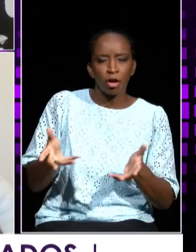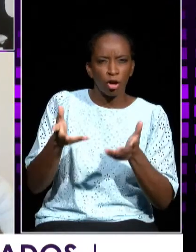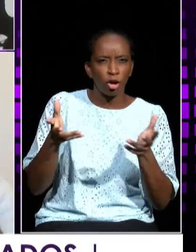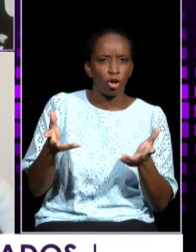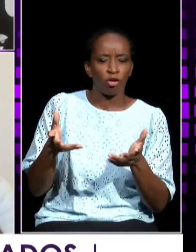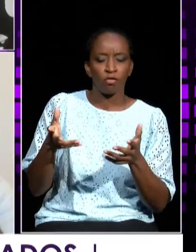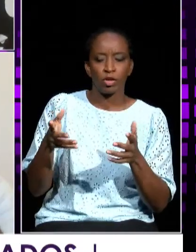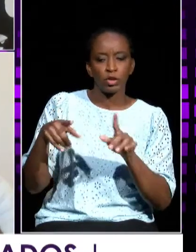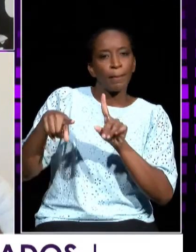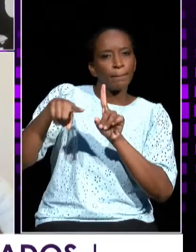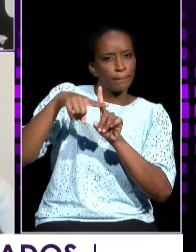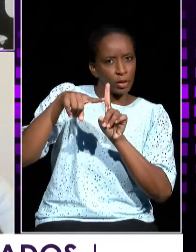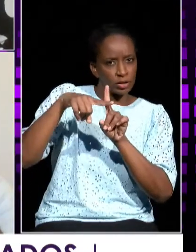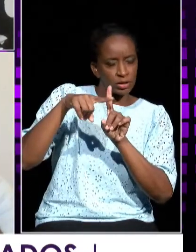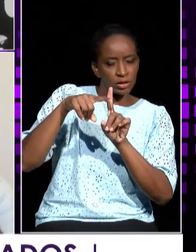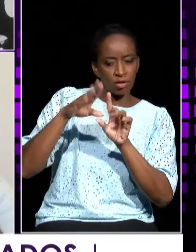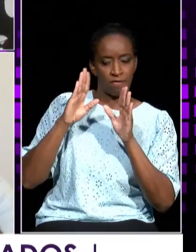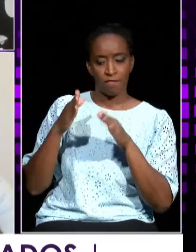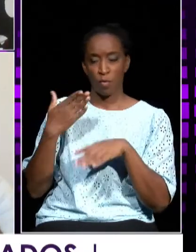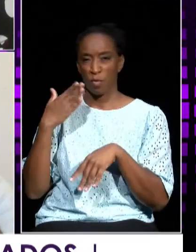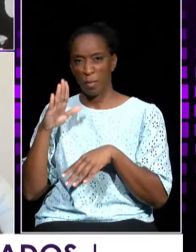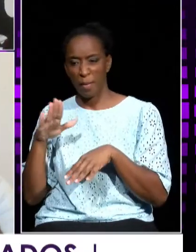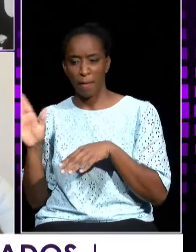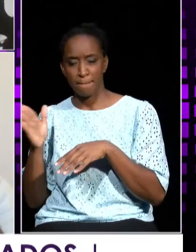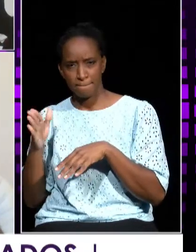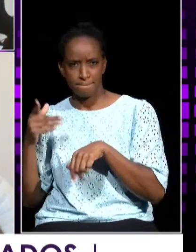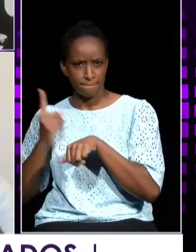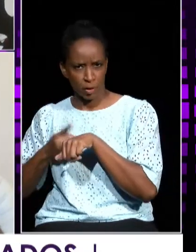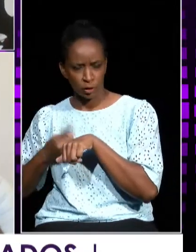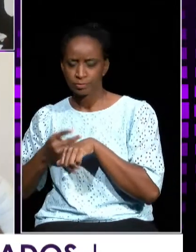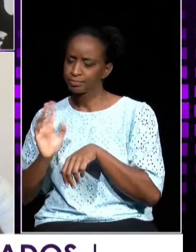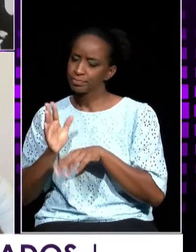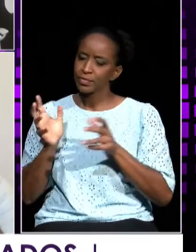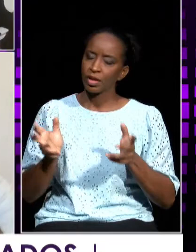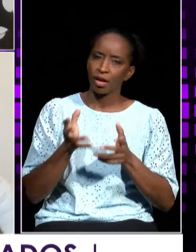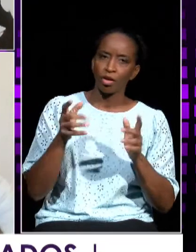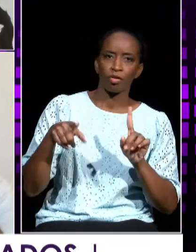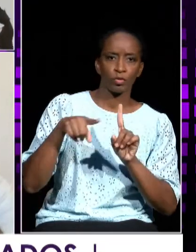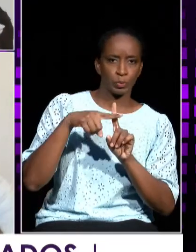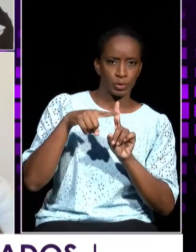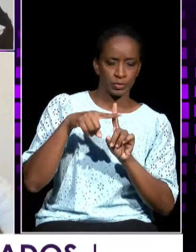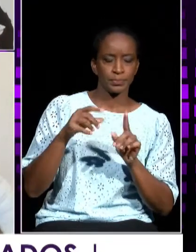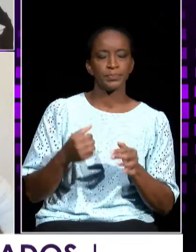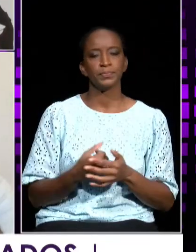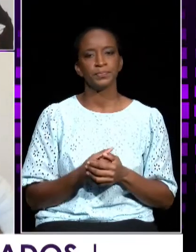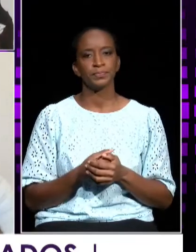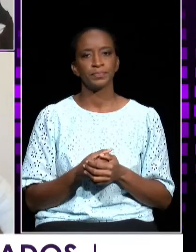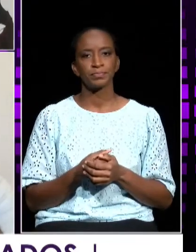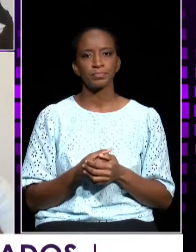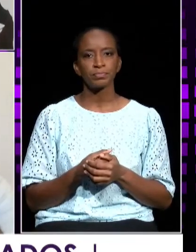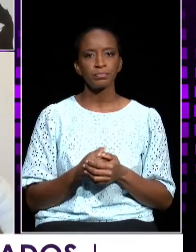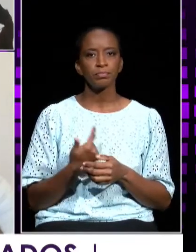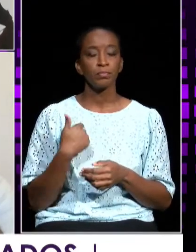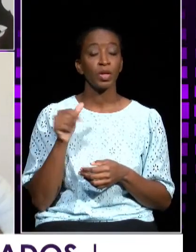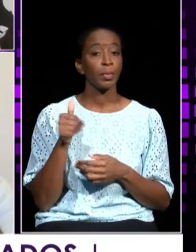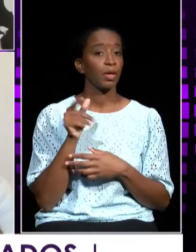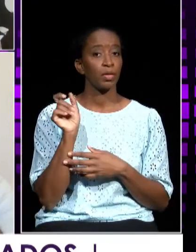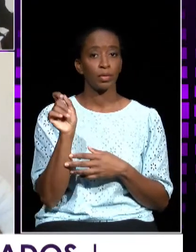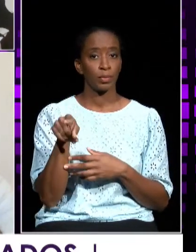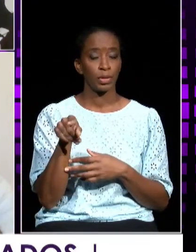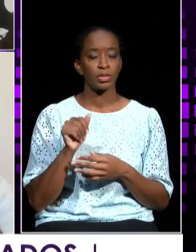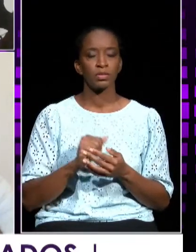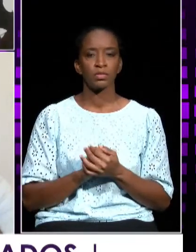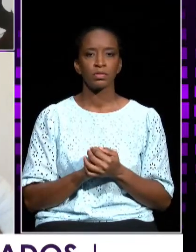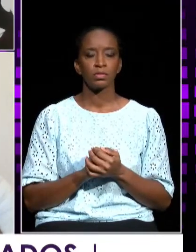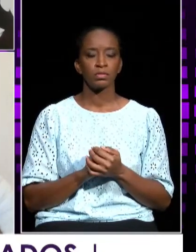corporal punishment, and we don't need to get rid of it altogether. My next point I want to put to the panelists today is for